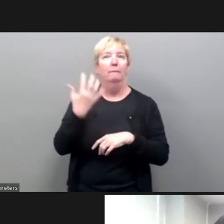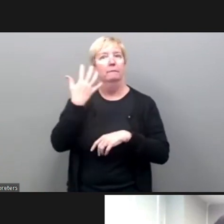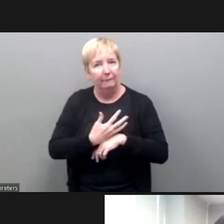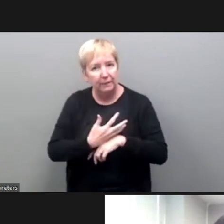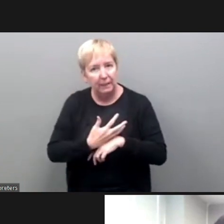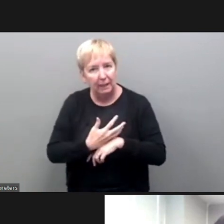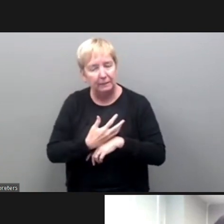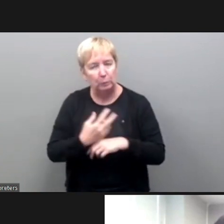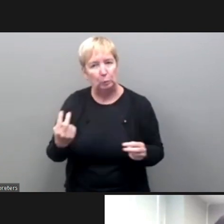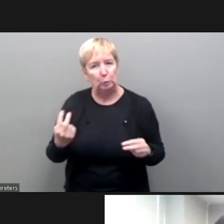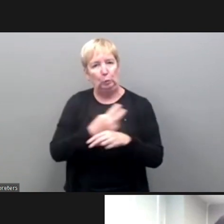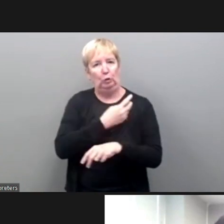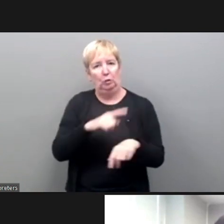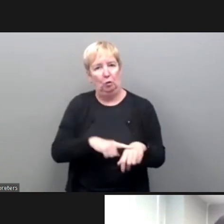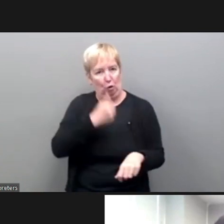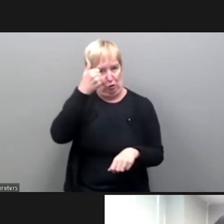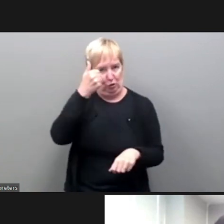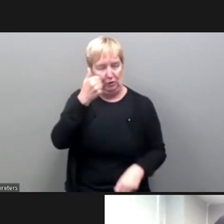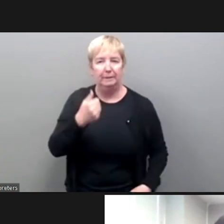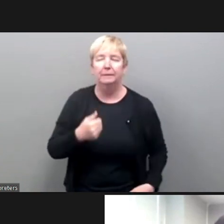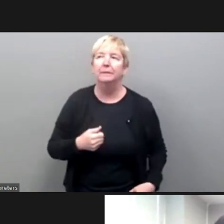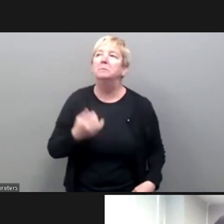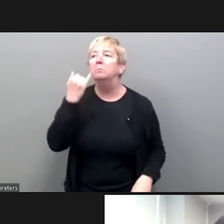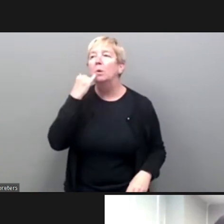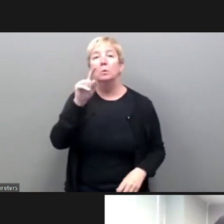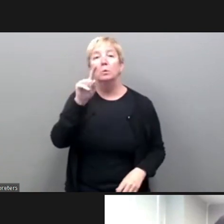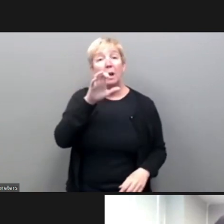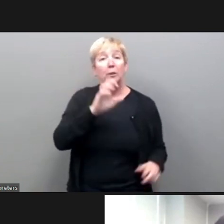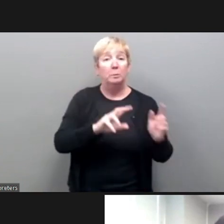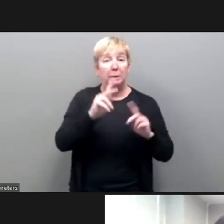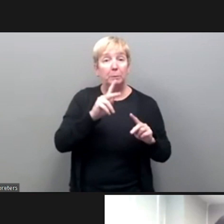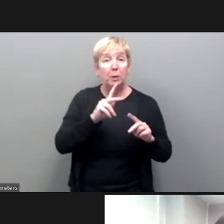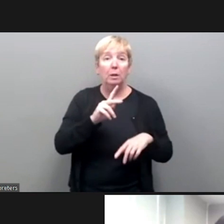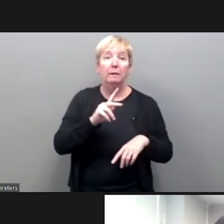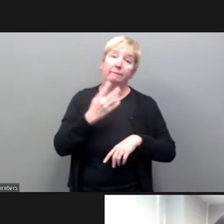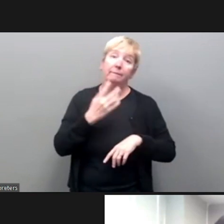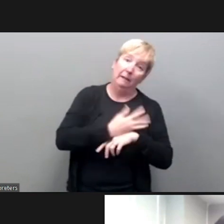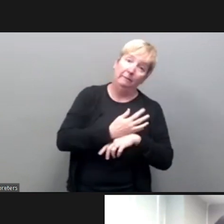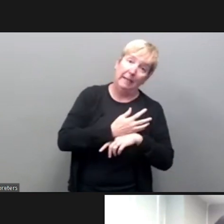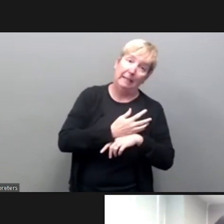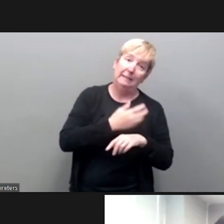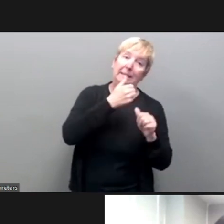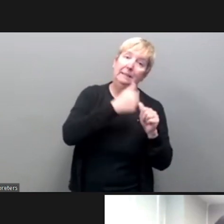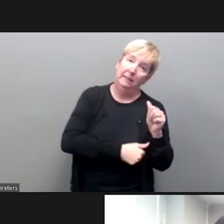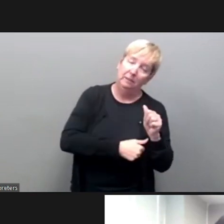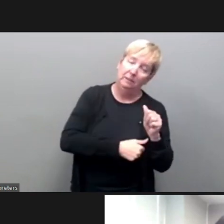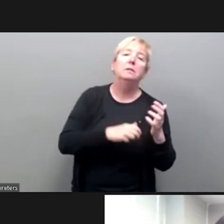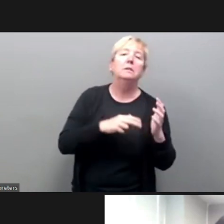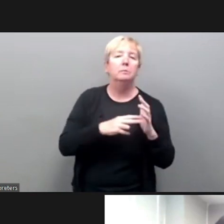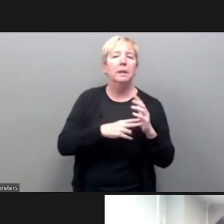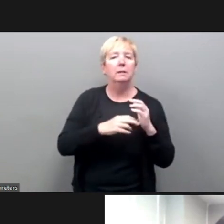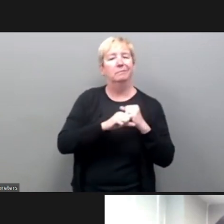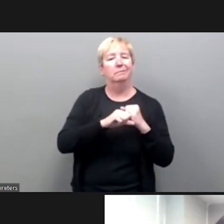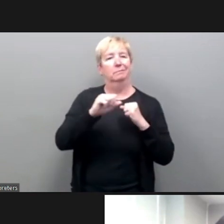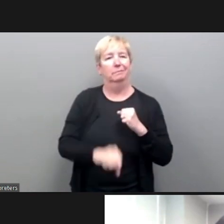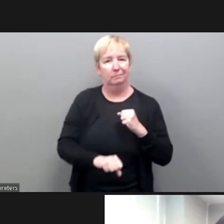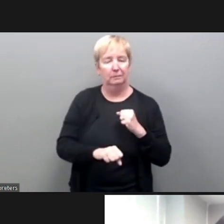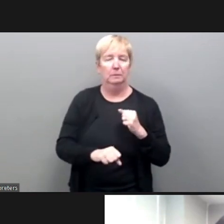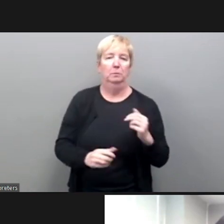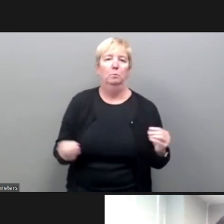And so if there's 100+ patients in that scenario, you're looking at significantly more beds being